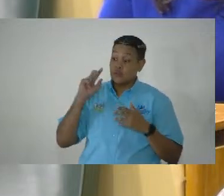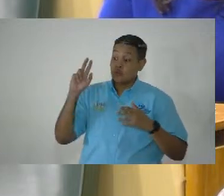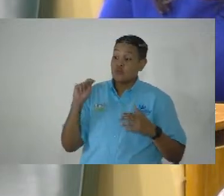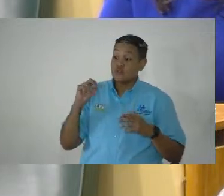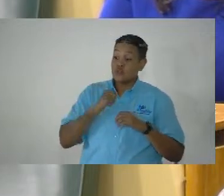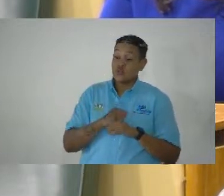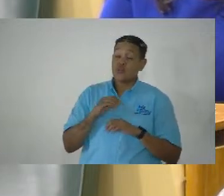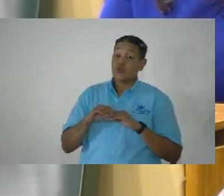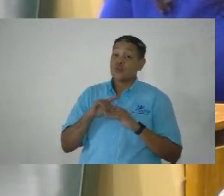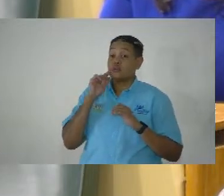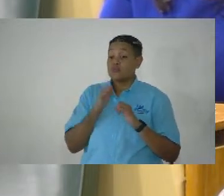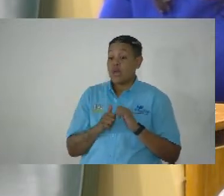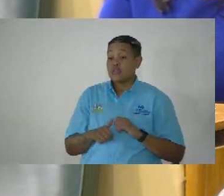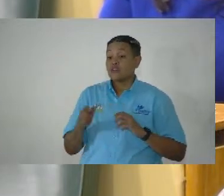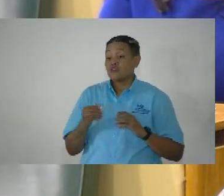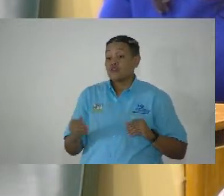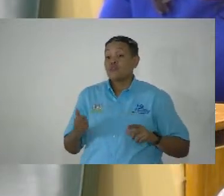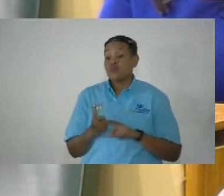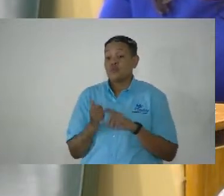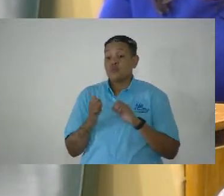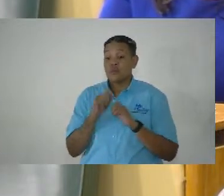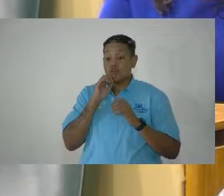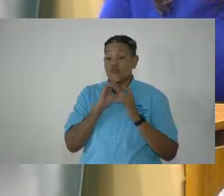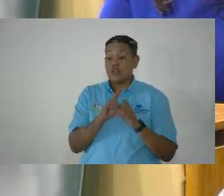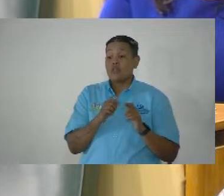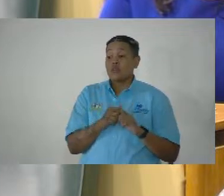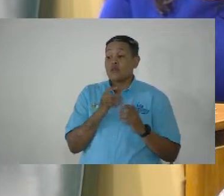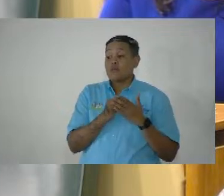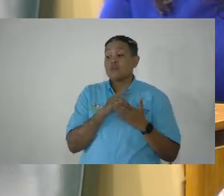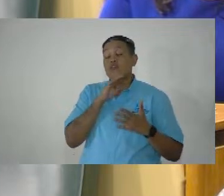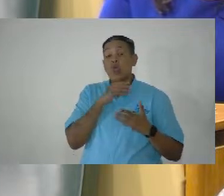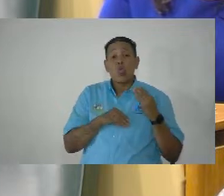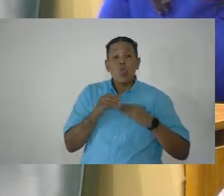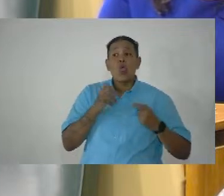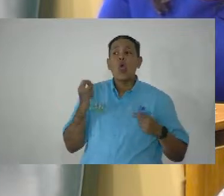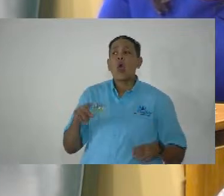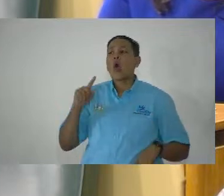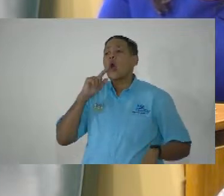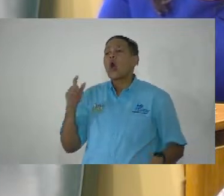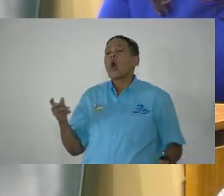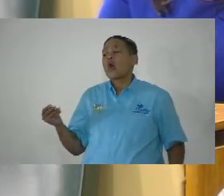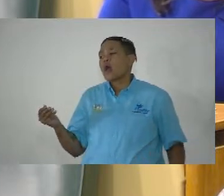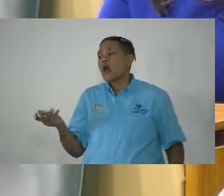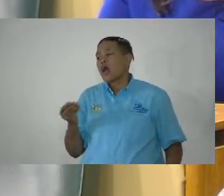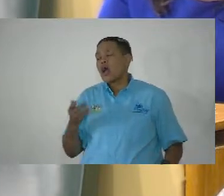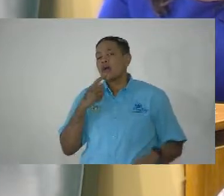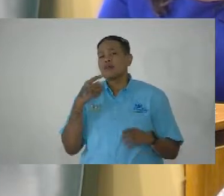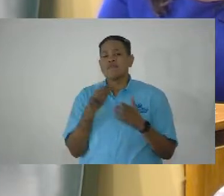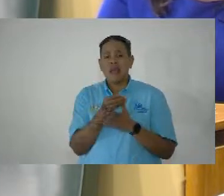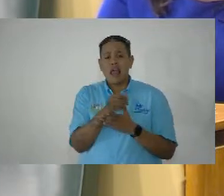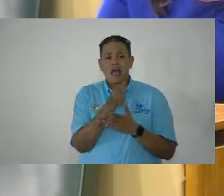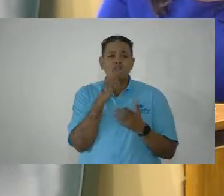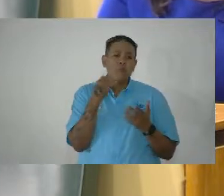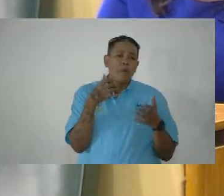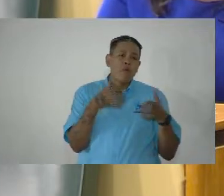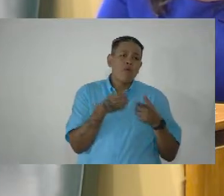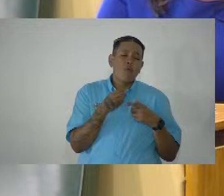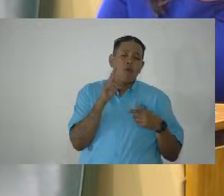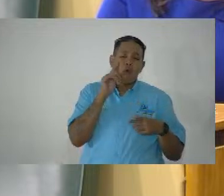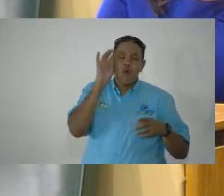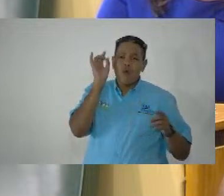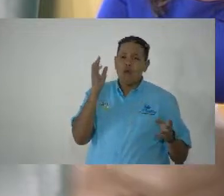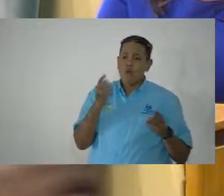Security Council passes a resolution with respect to money laundering or countering the financing of terrorism or proliferation